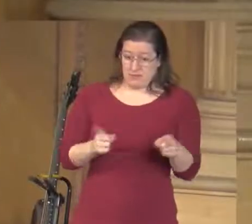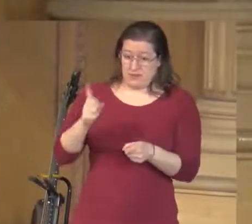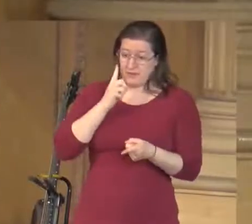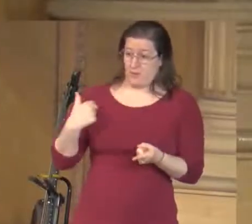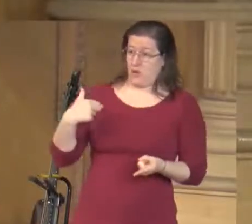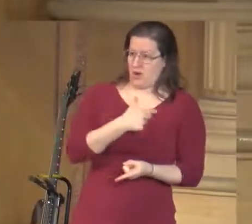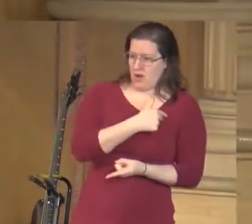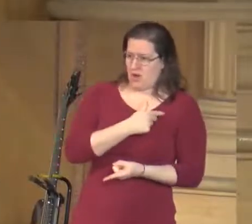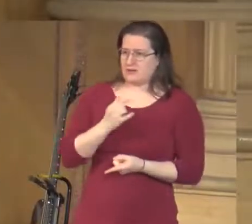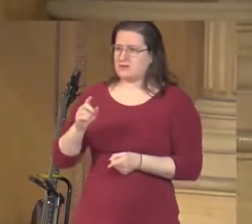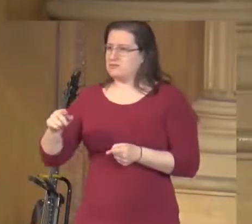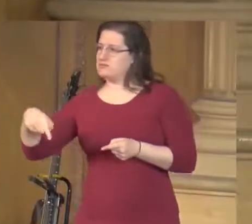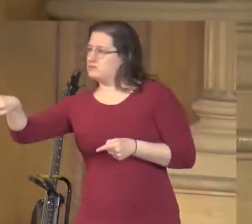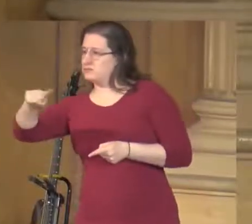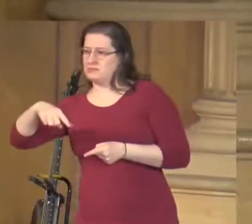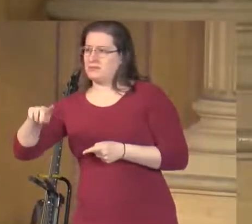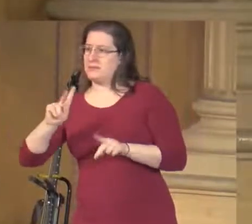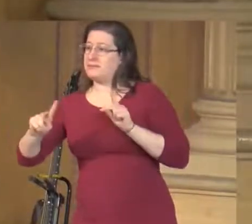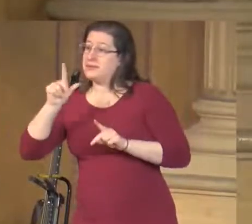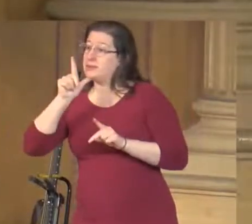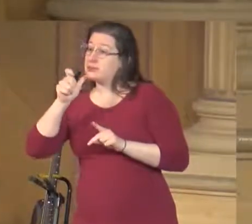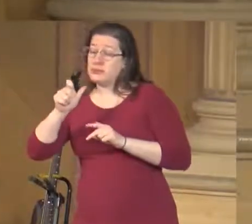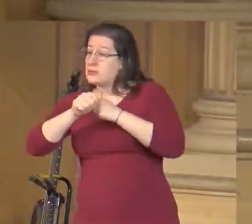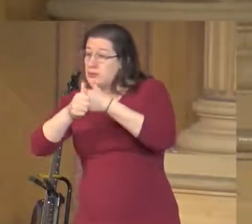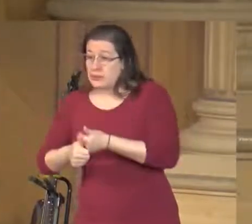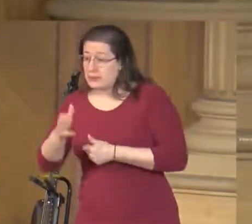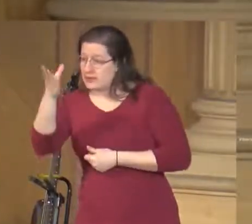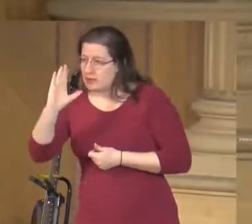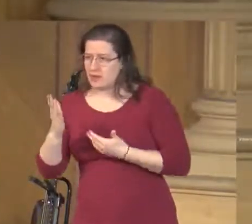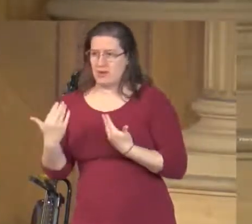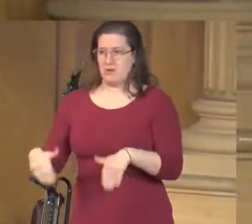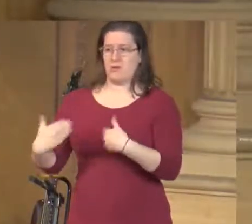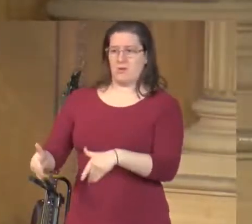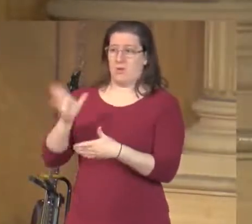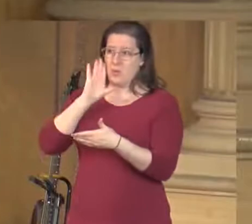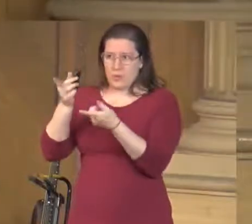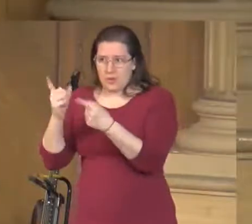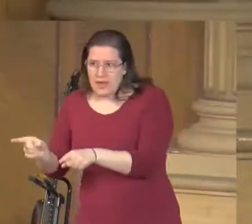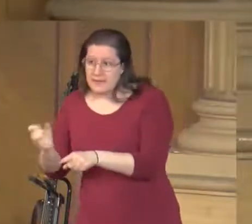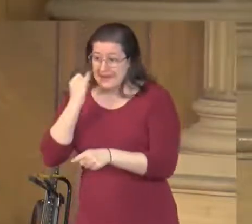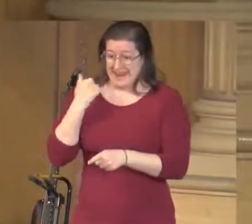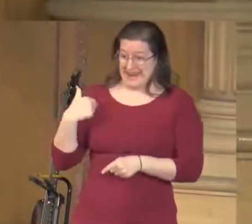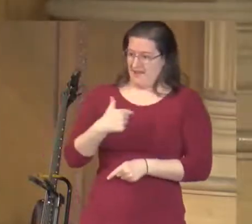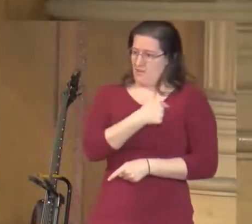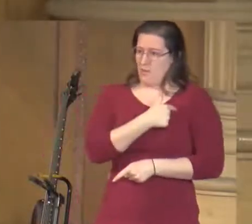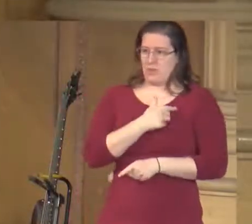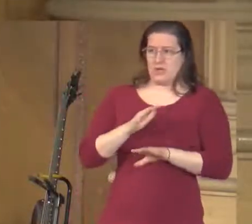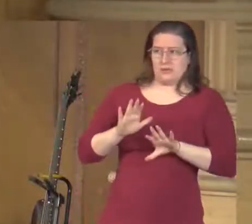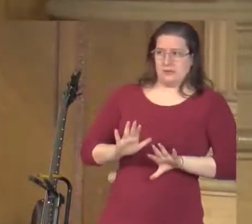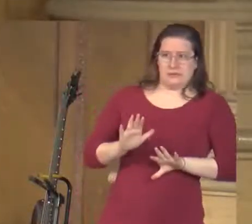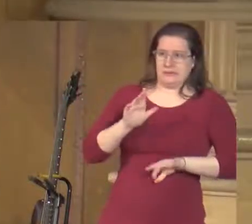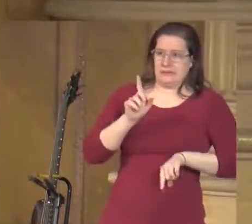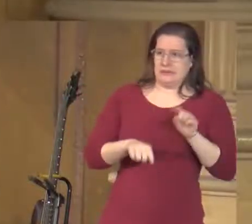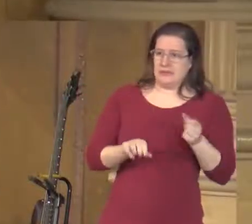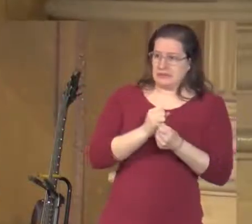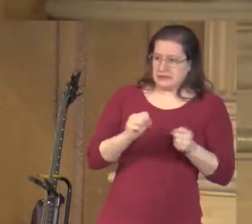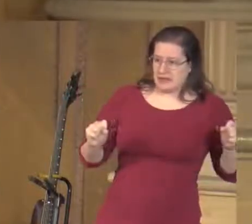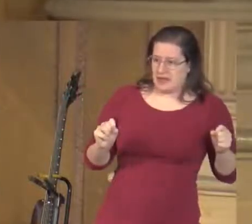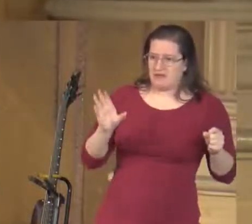those who do not obey the gospel of God? And if the righteous is scarcely saved, what will become of the ungodly and the sinner?